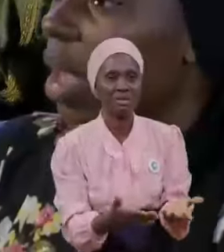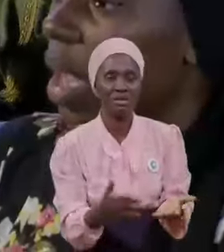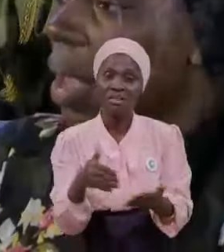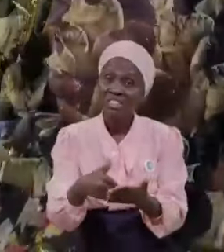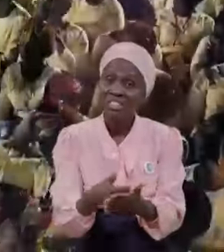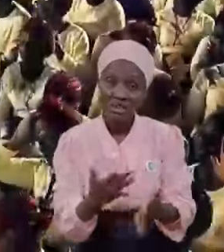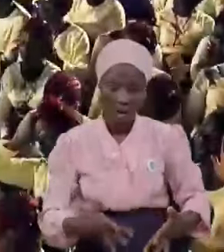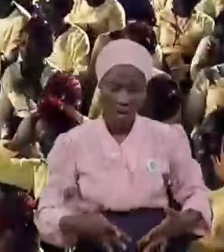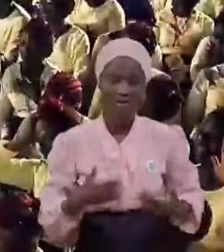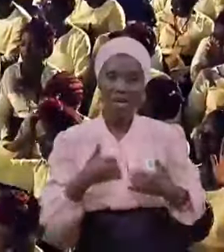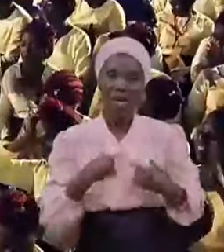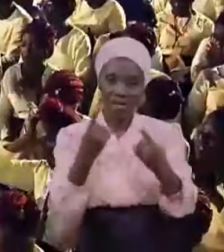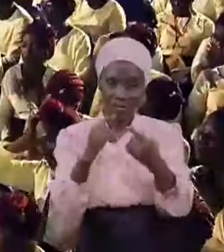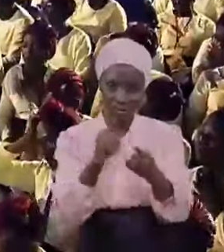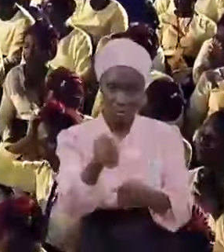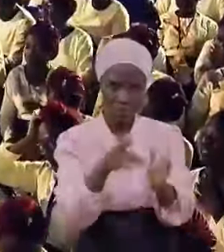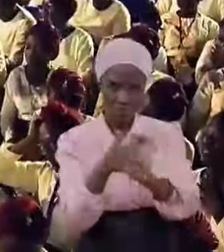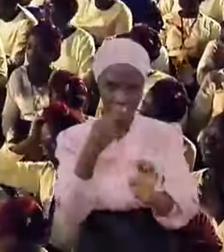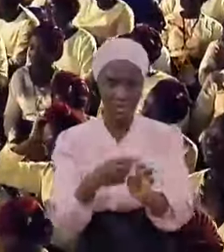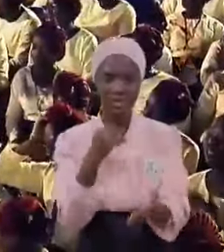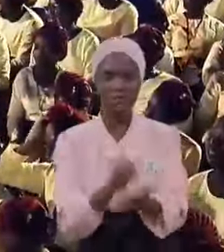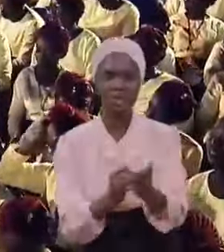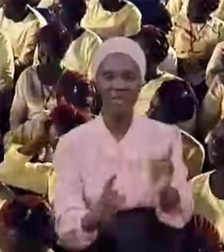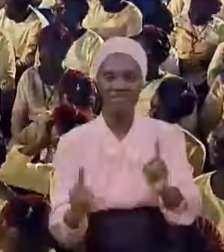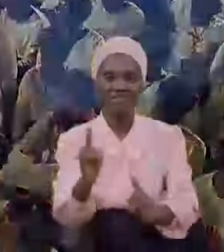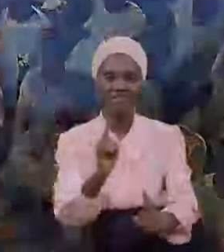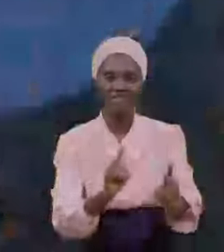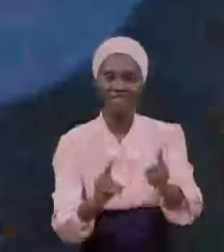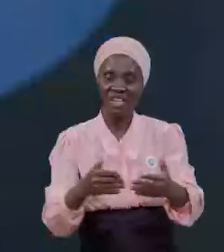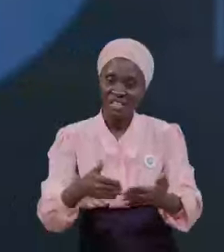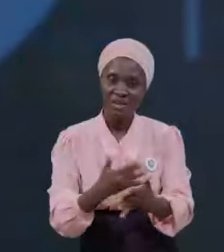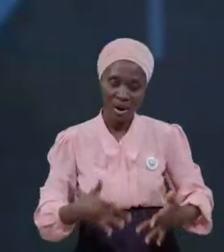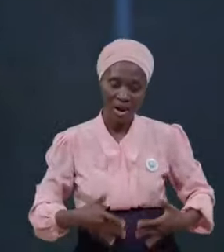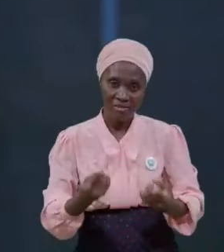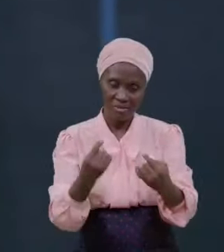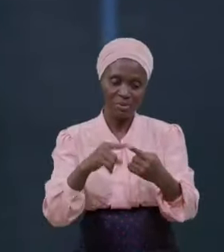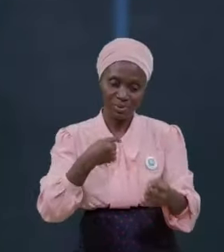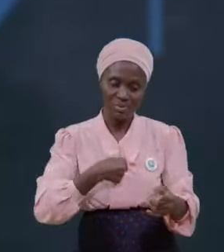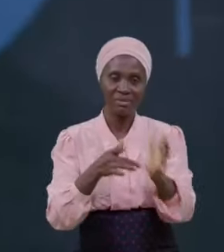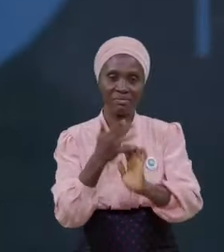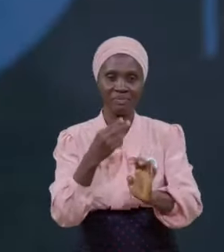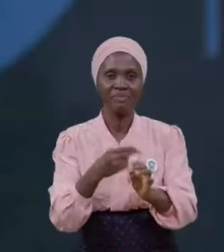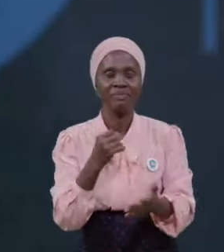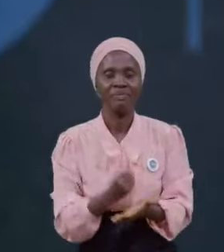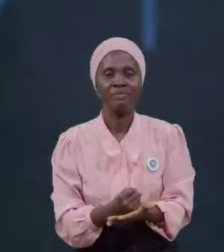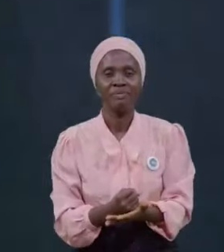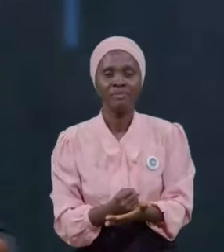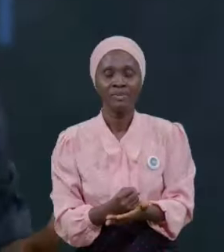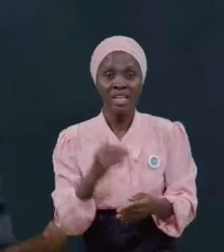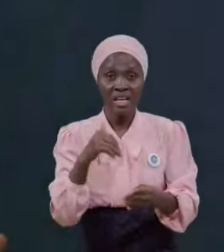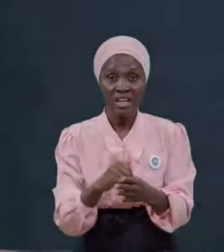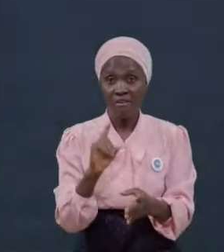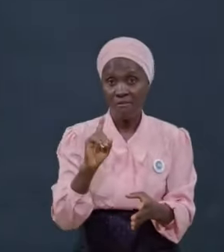me. Look at 1 Peter chapter 4, verse 15. 1